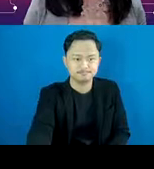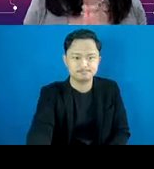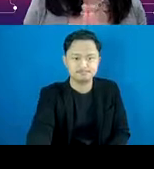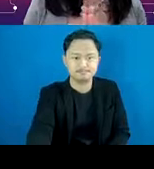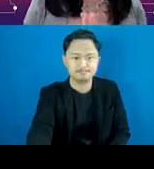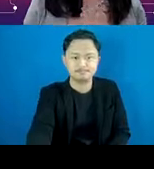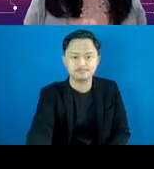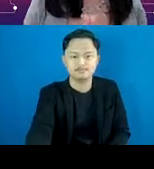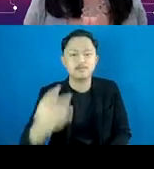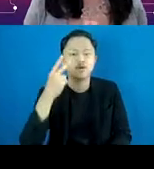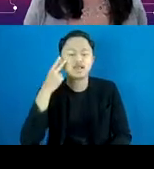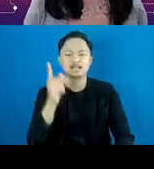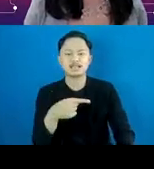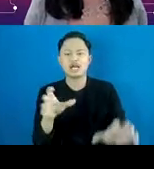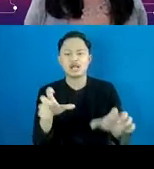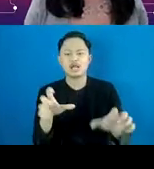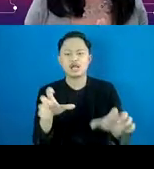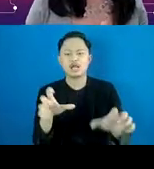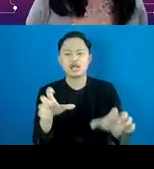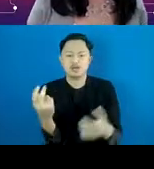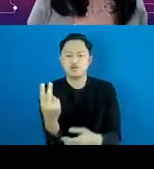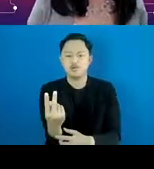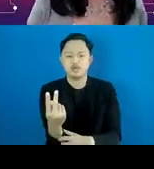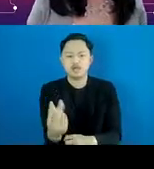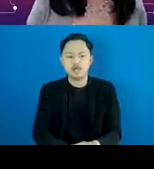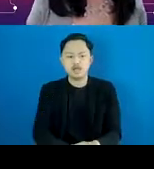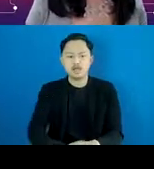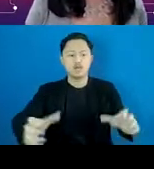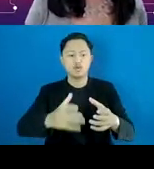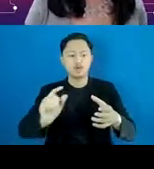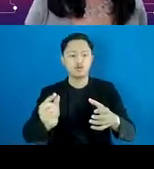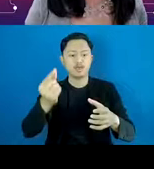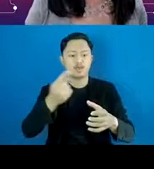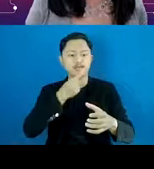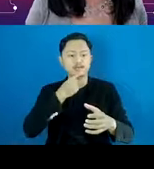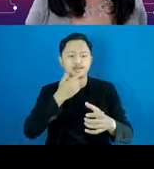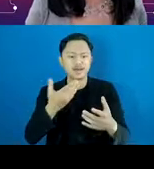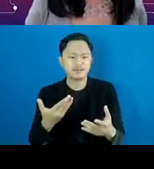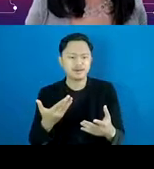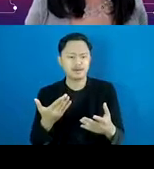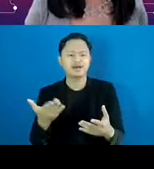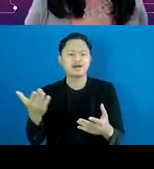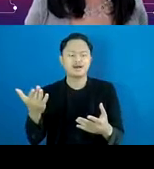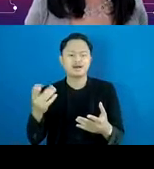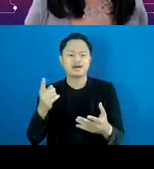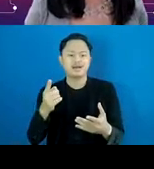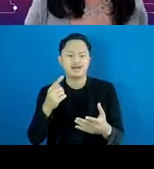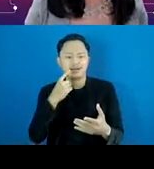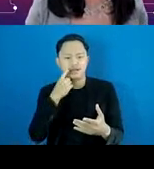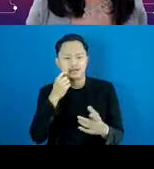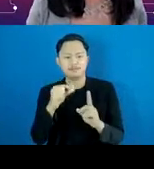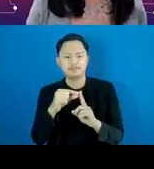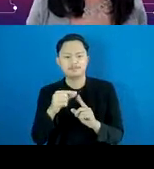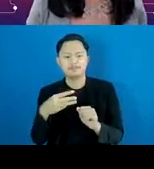divided into two discussion rooms. The first room will be the main room, and it will be the peer-to-peer knowledge